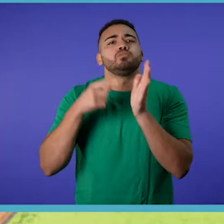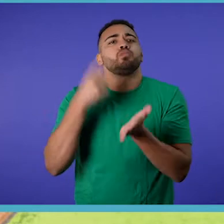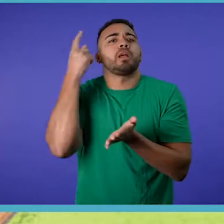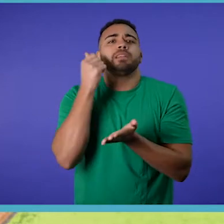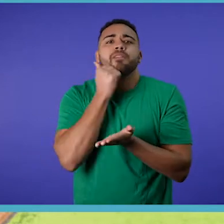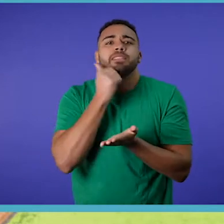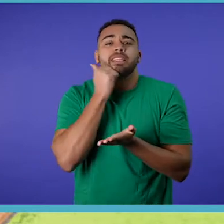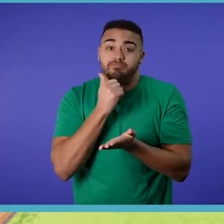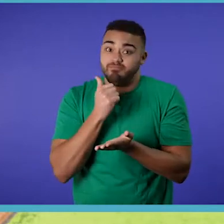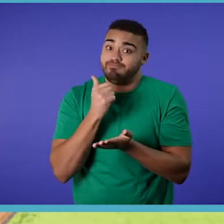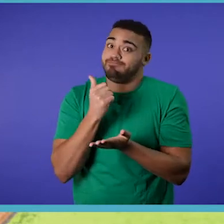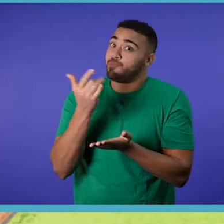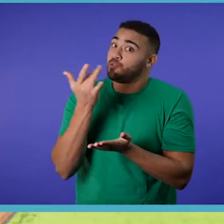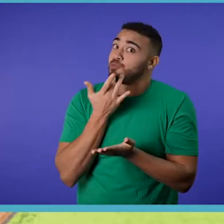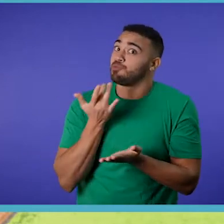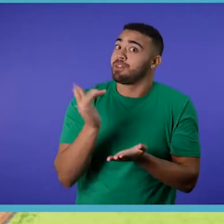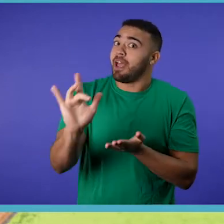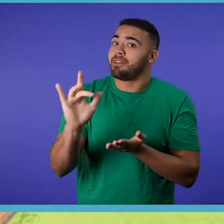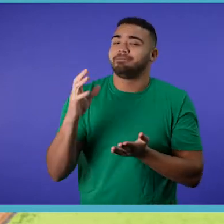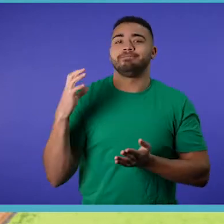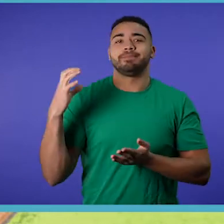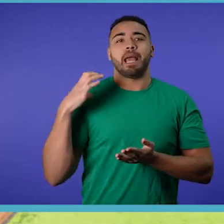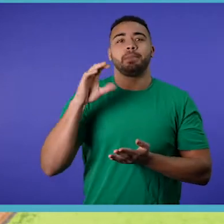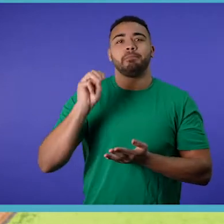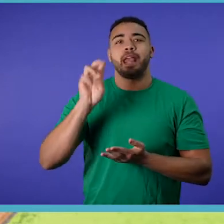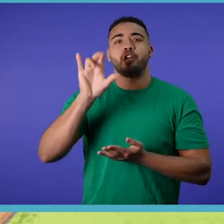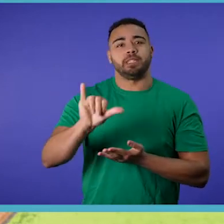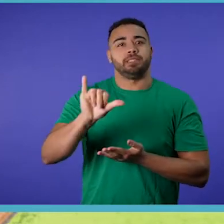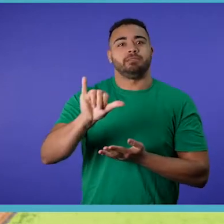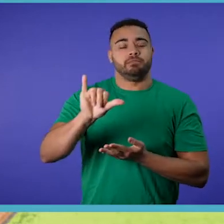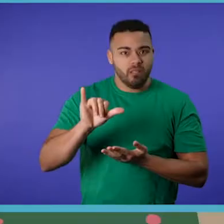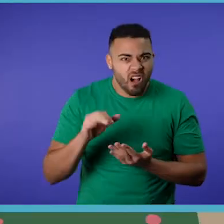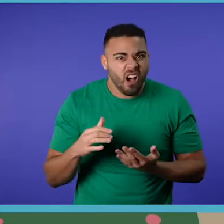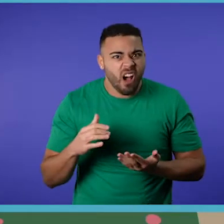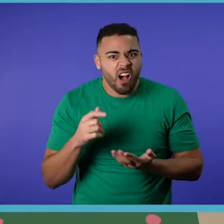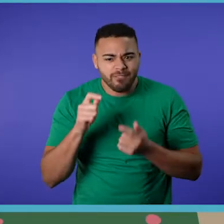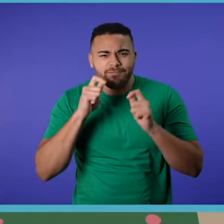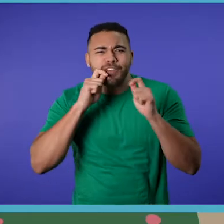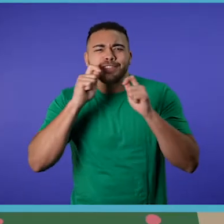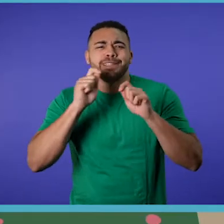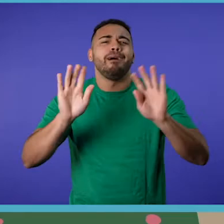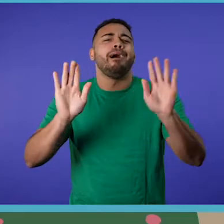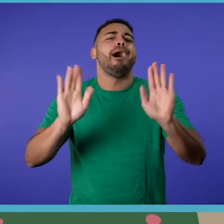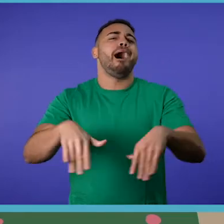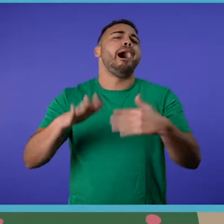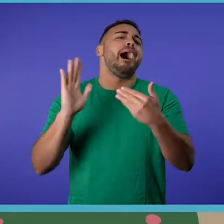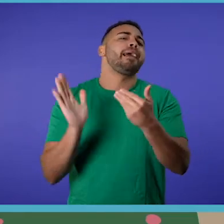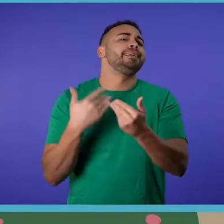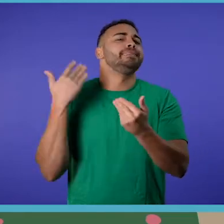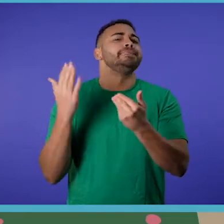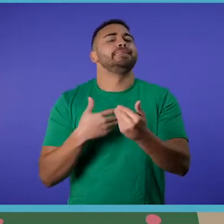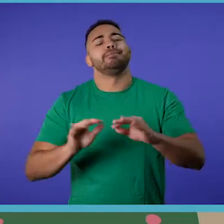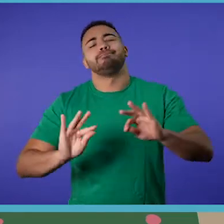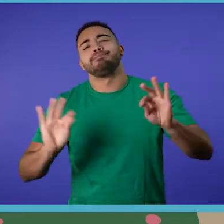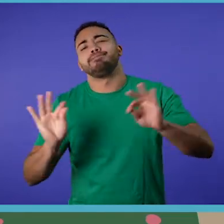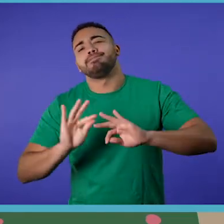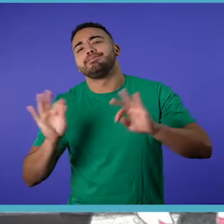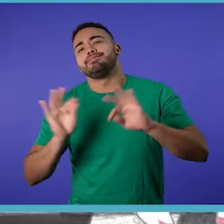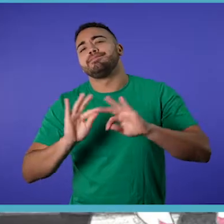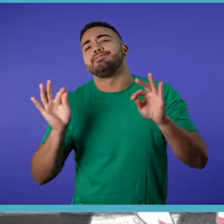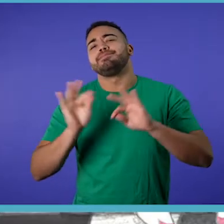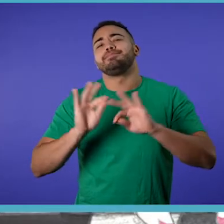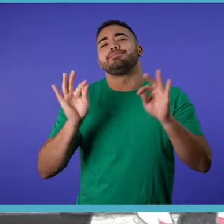Quest 2. Floss once a day. Good luck, Captain Mary. Flossing, he thought, that's easy